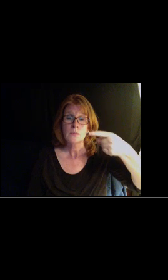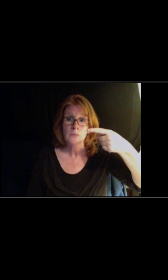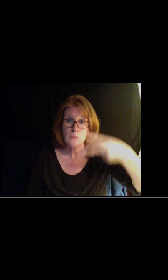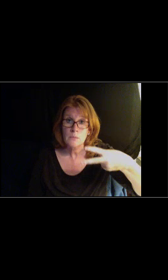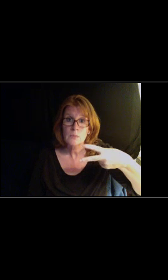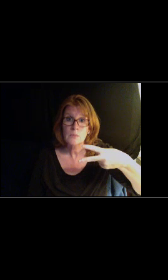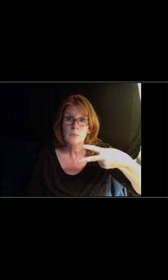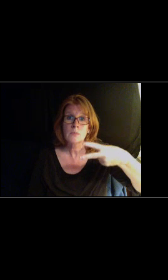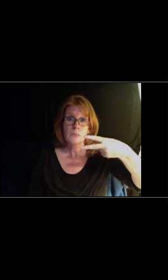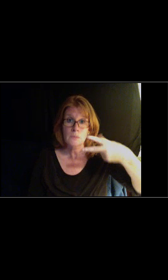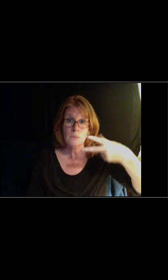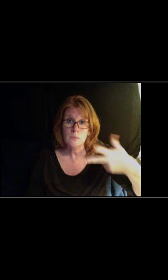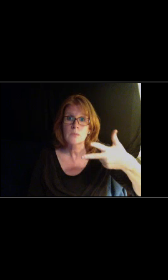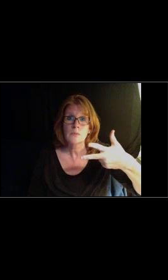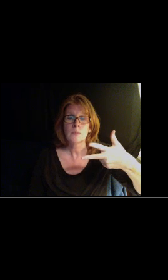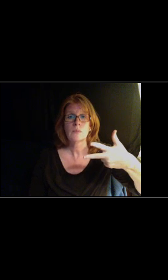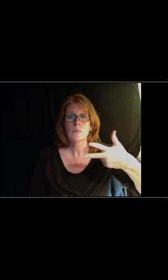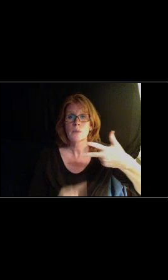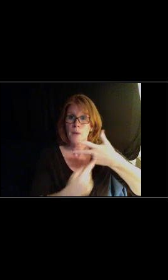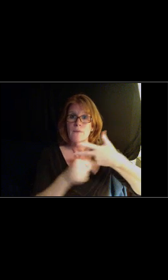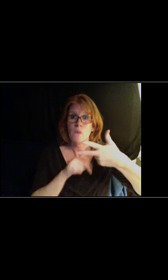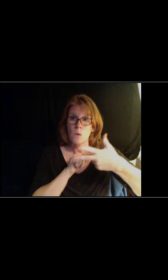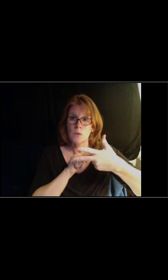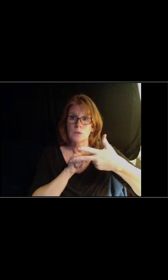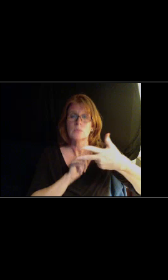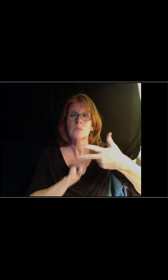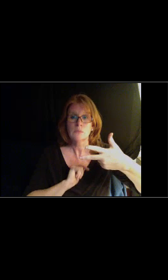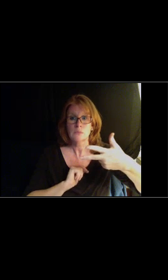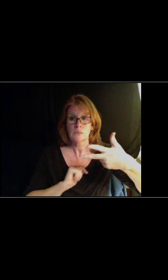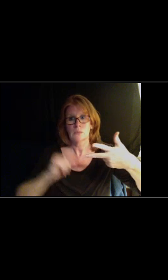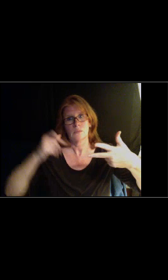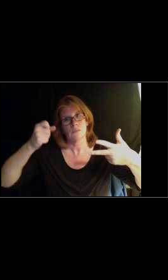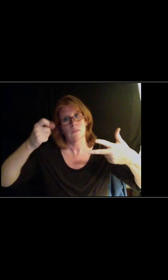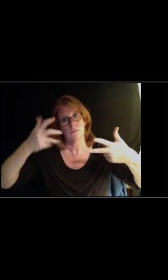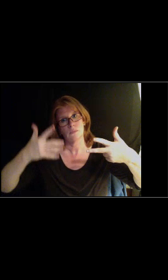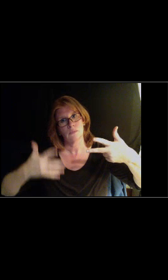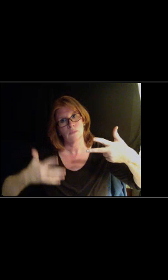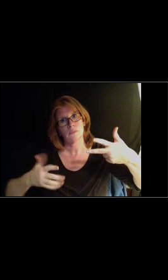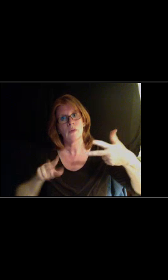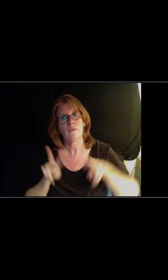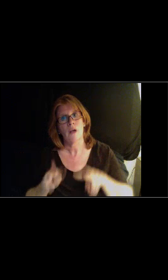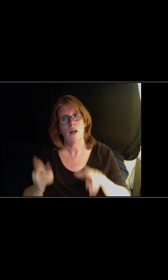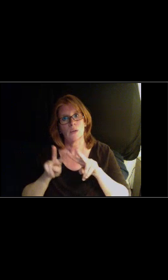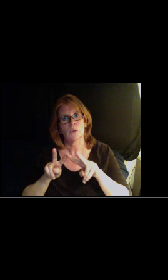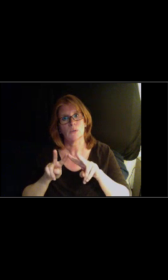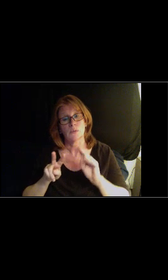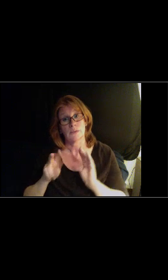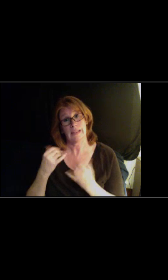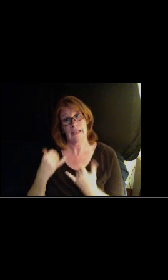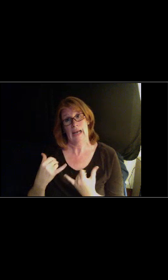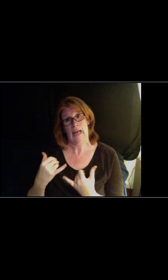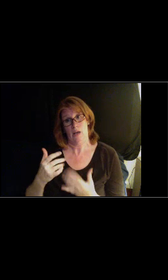Yeah, that's exactly my point. So we have the conduit, we have the team member, and then finally, the cultural